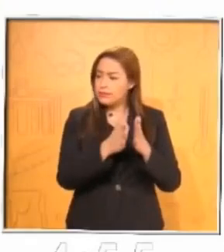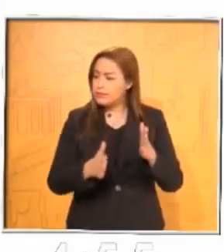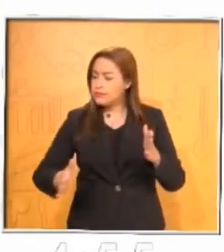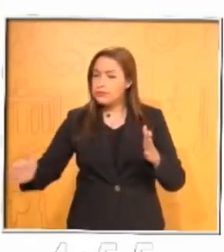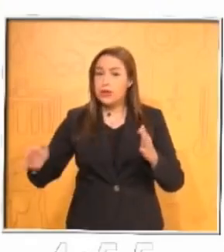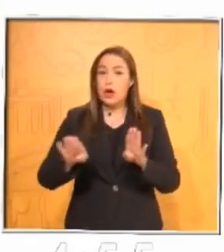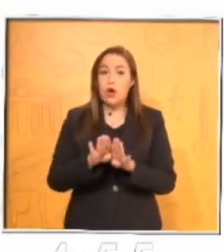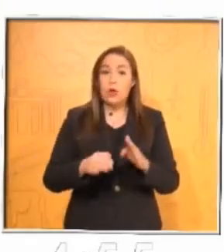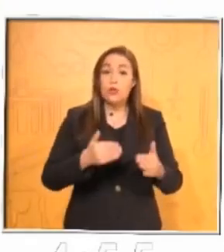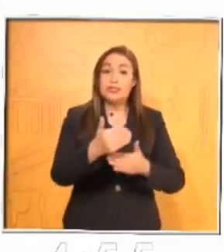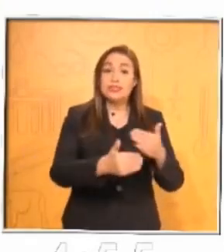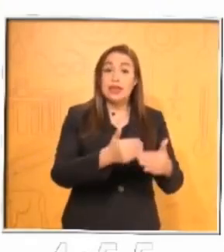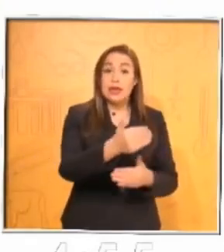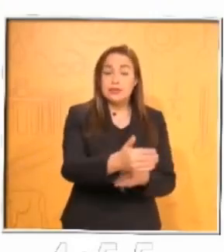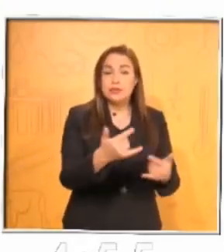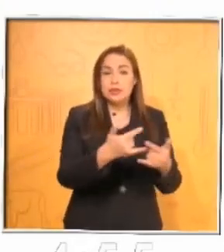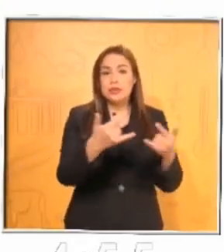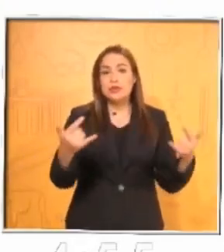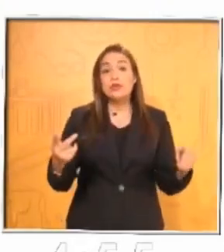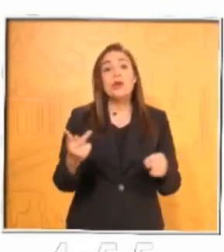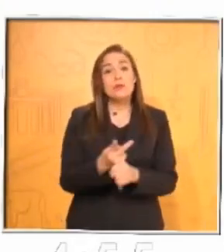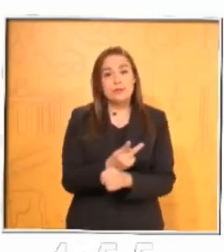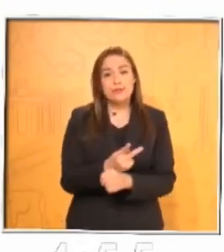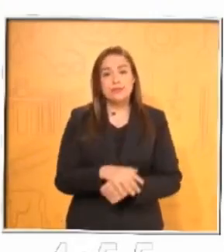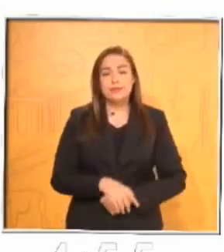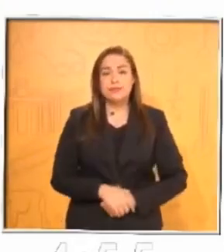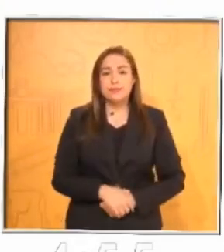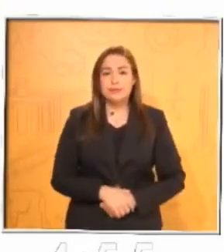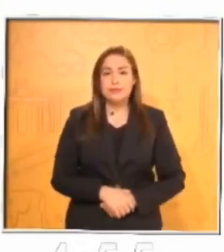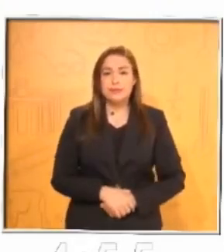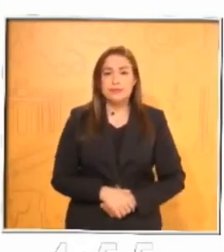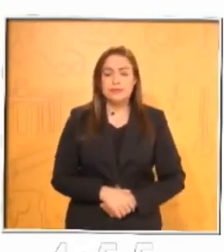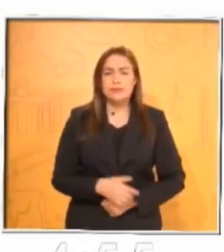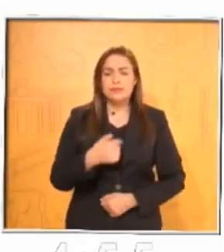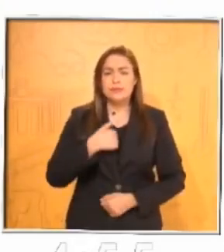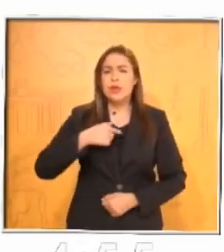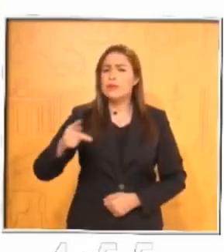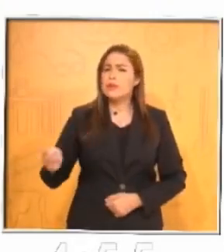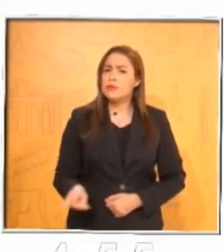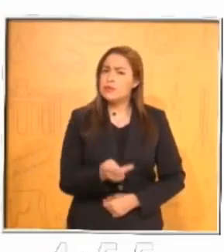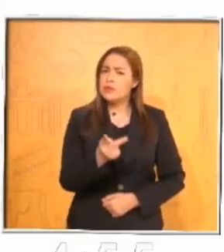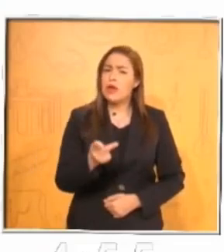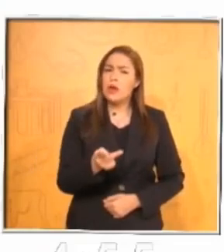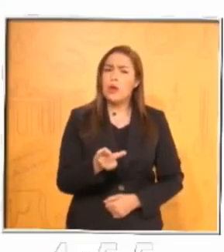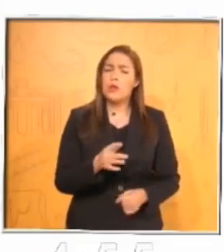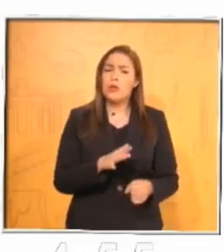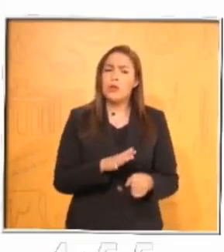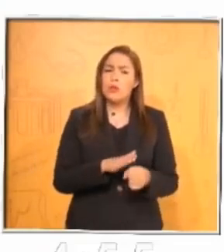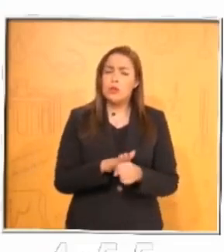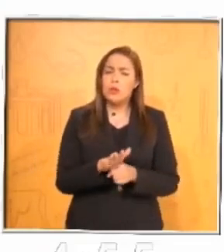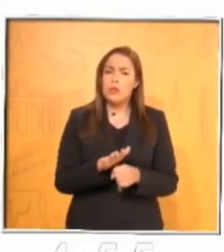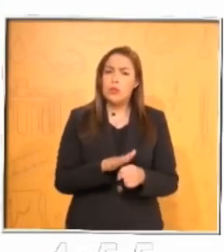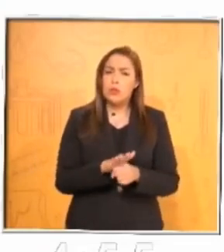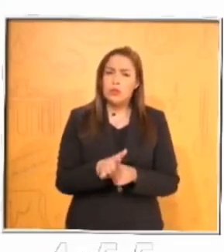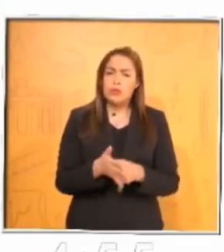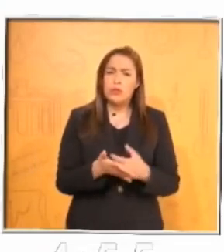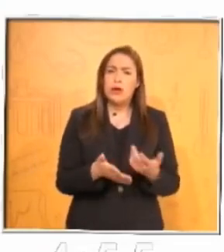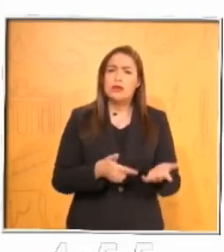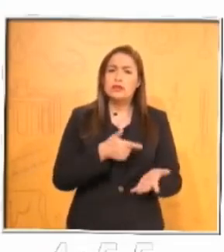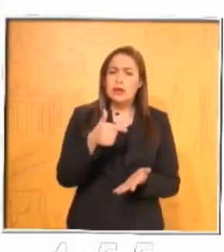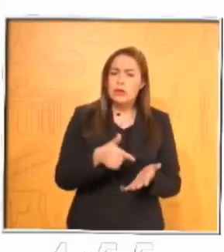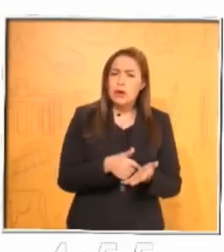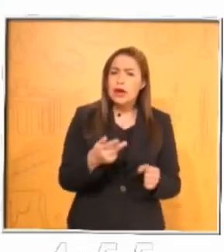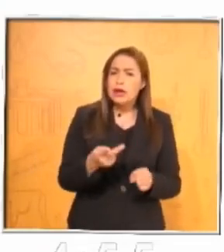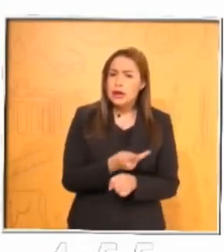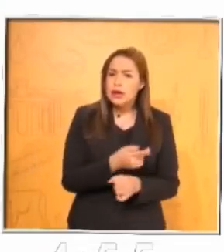happens. So, I ask you, did you write what is the setting of the comic strip that are you going to